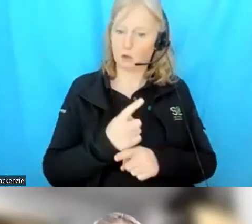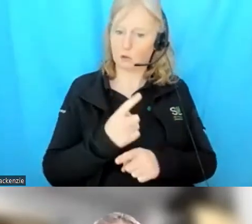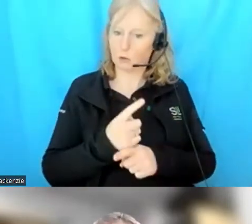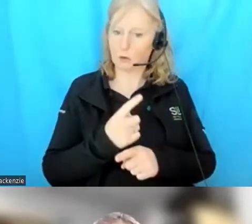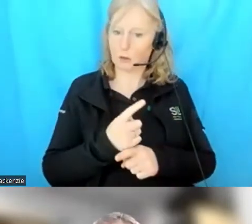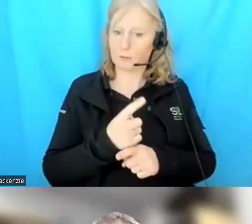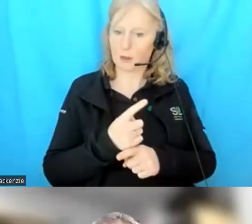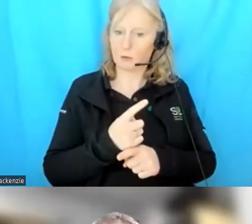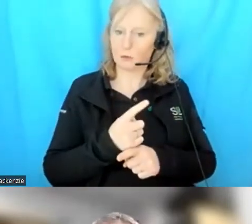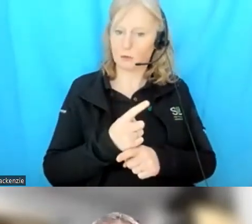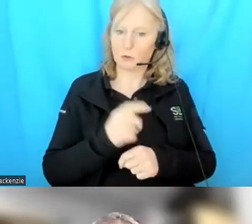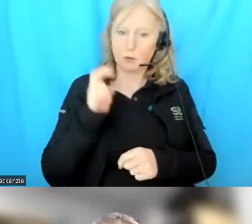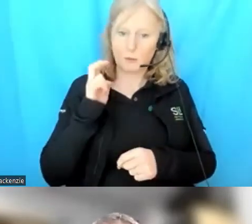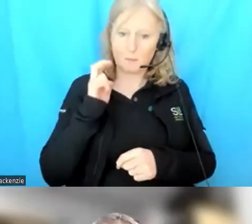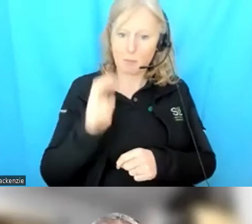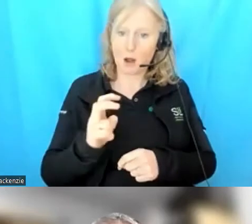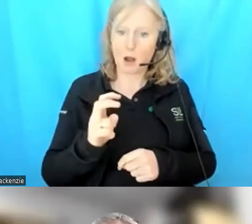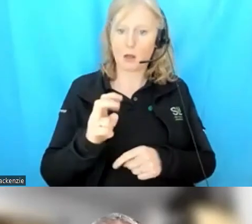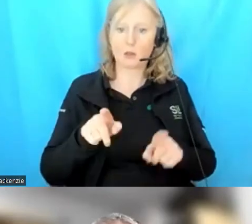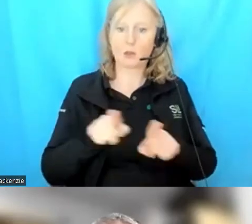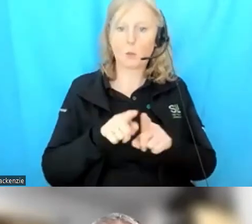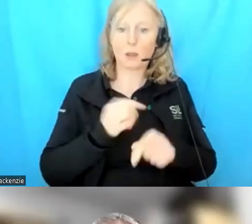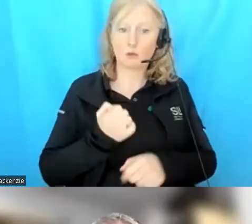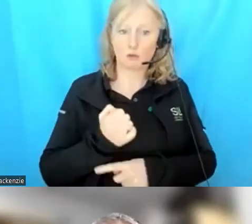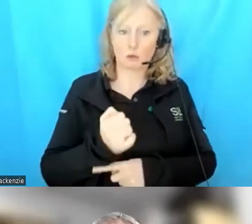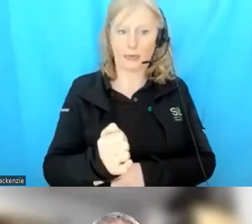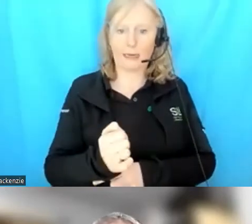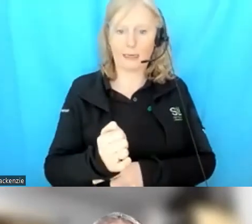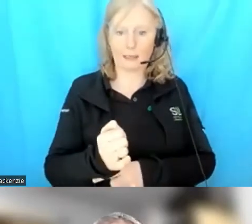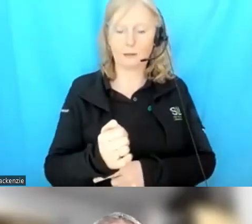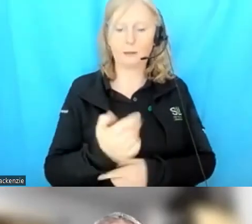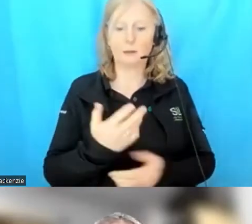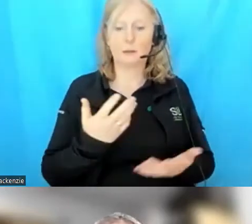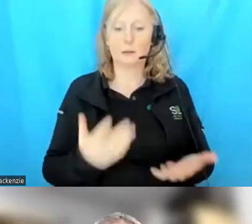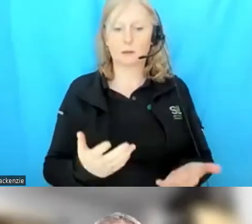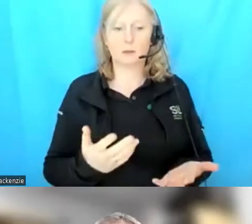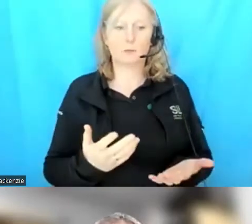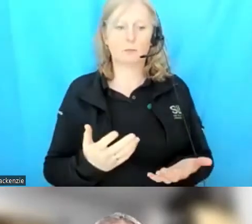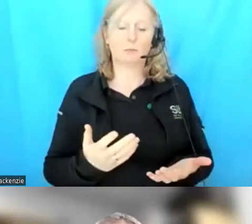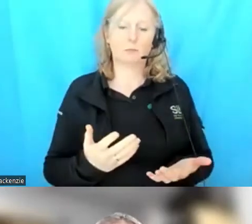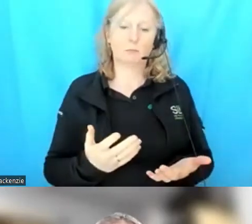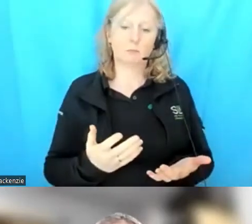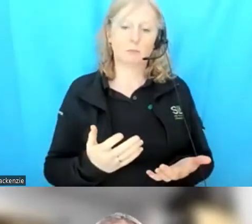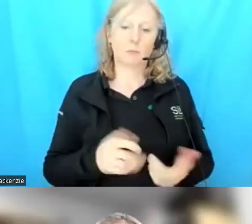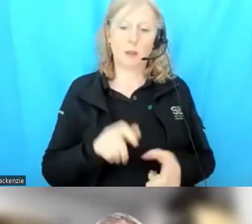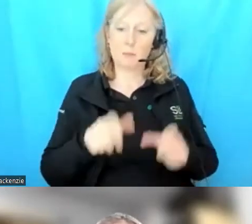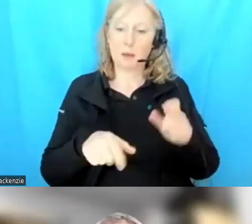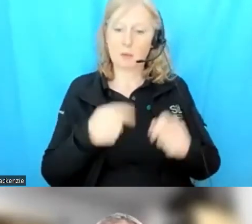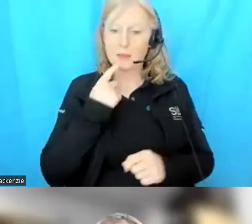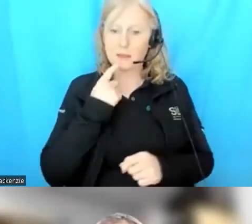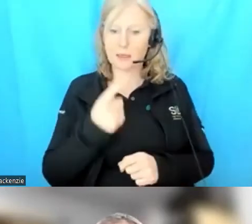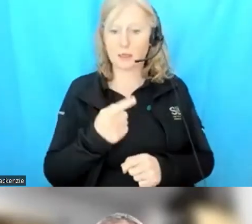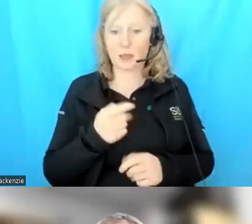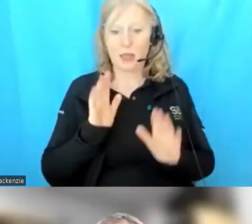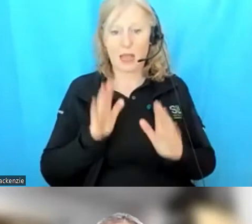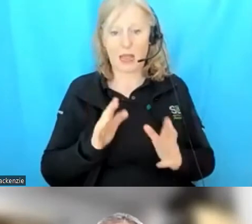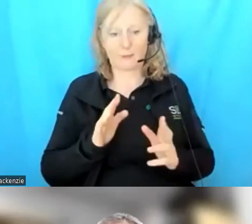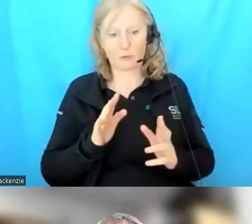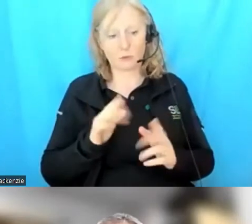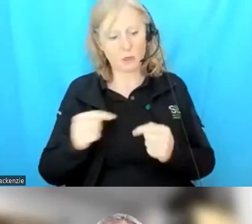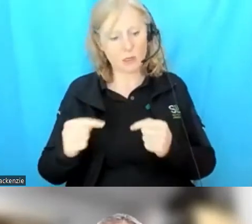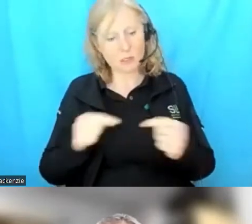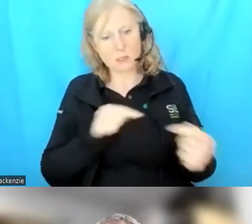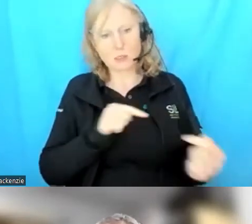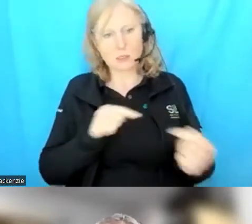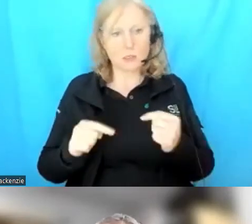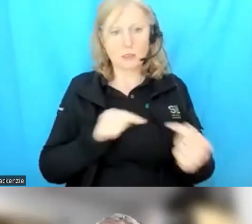on a bus situation, but also on trains. People saying that often they have to sort of barter and argue with the staff